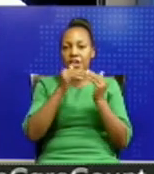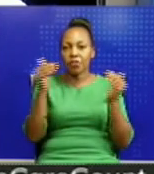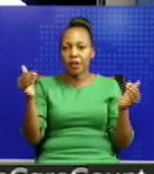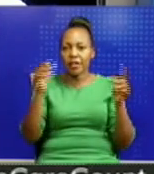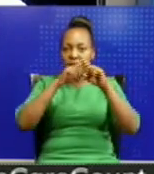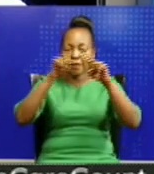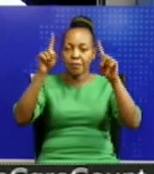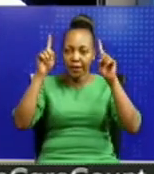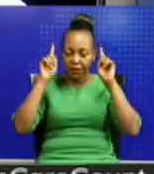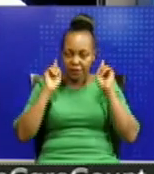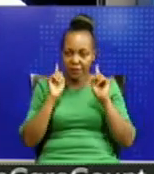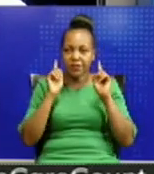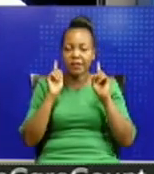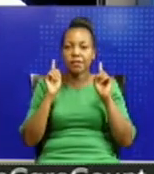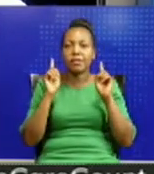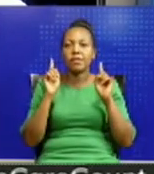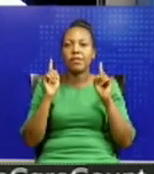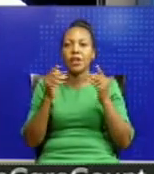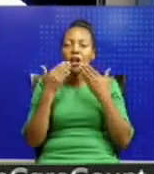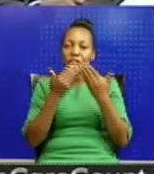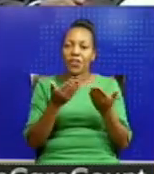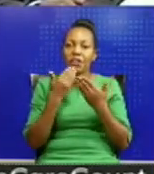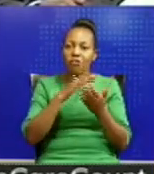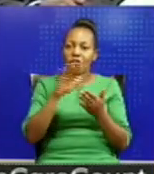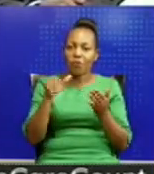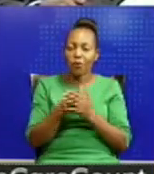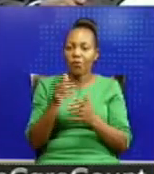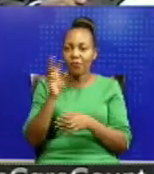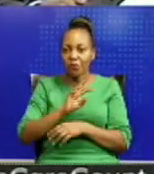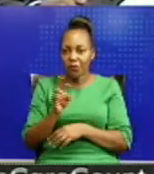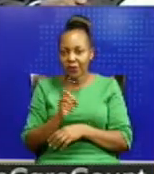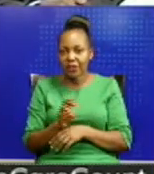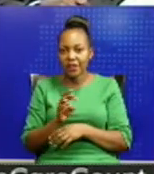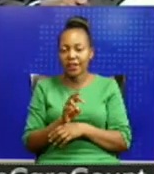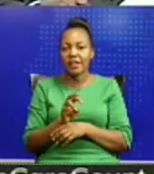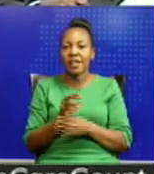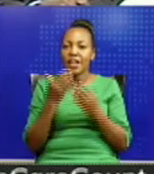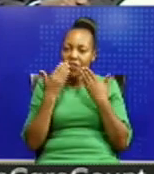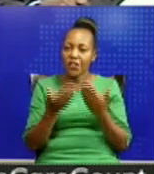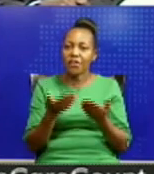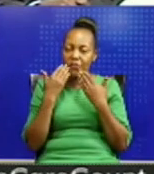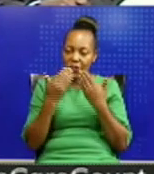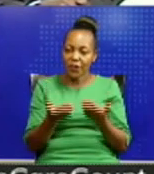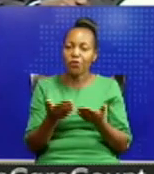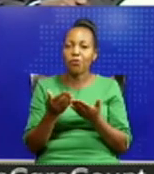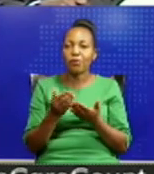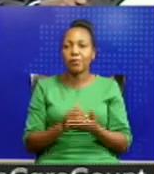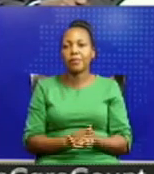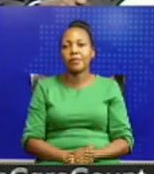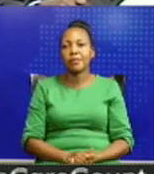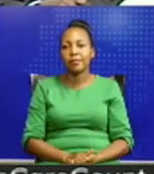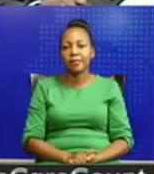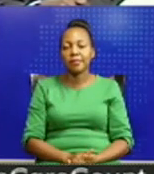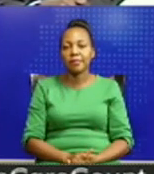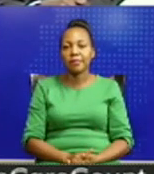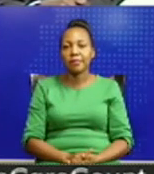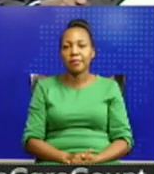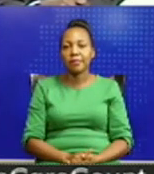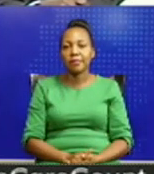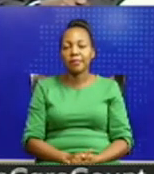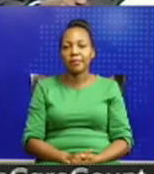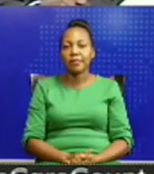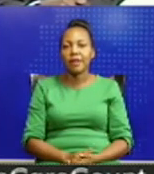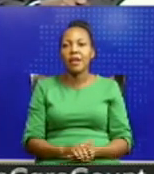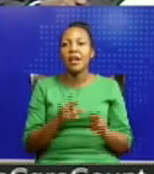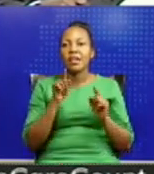Equality right there under Makerere University. Thank you very much for coming through, Peace Musimenta and Wilson Senyonyi. Thank you, Romeo.